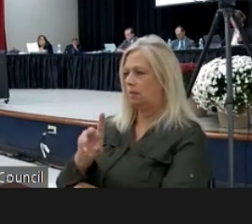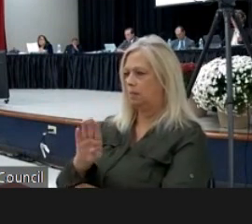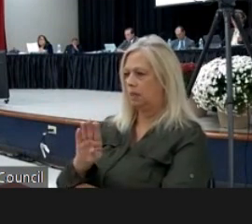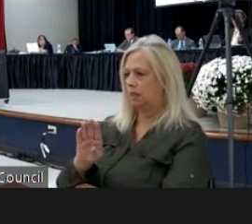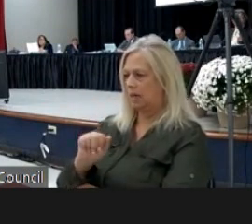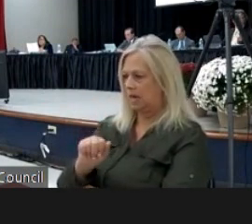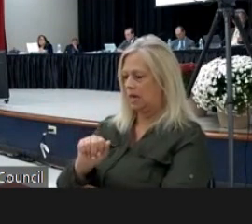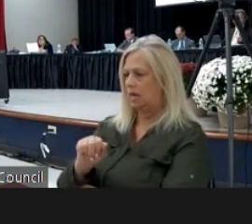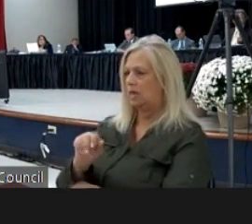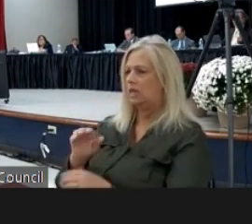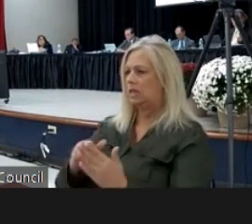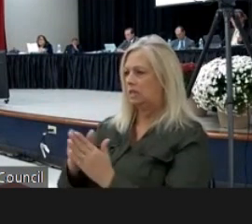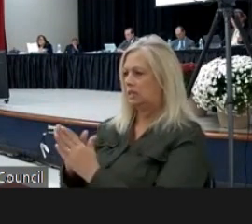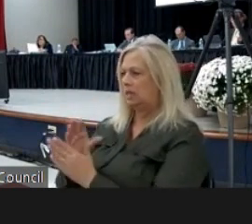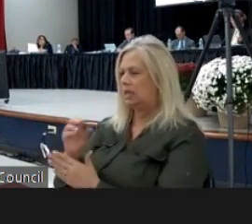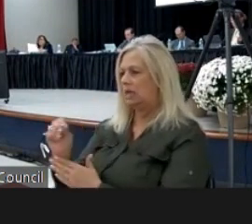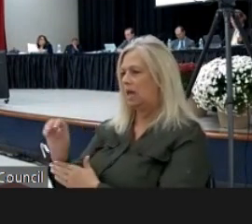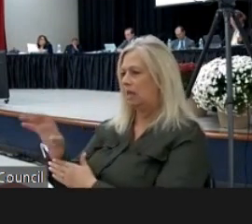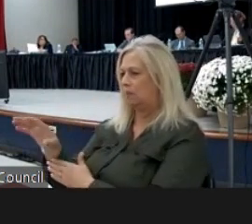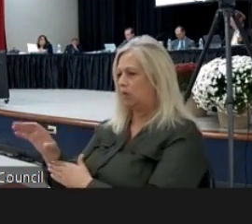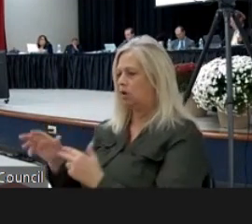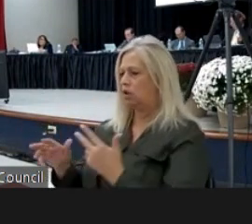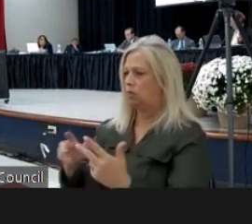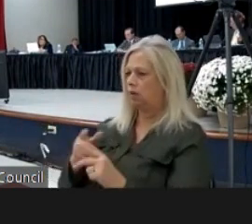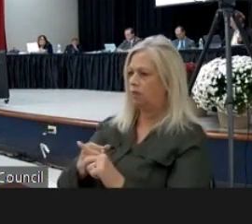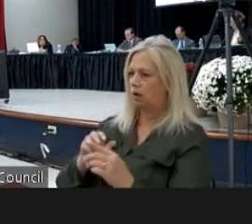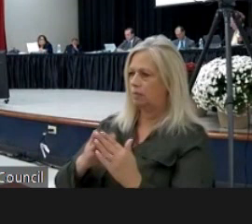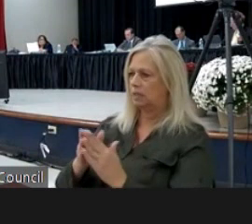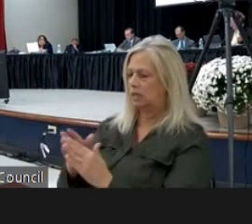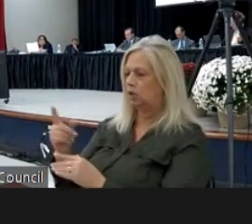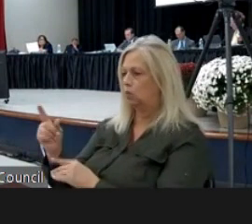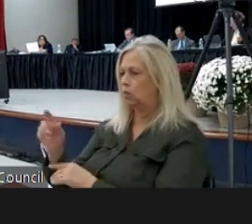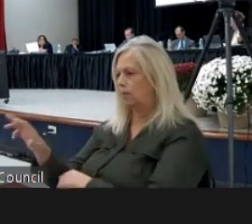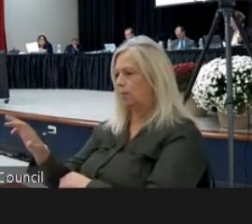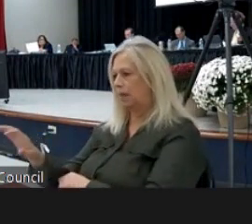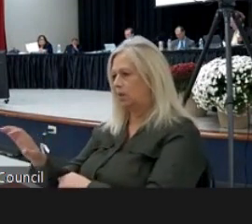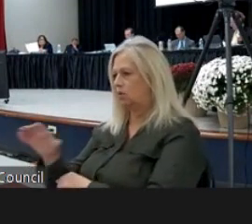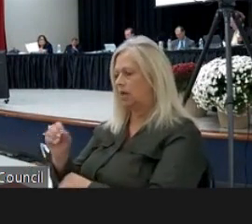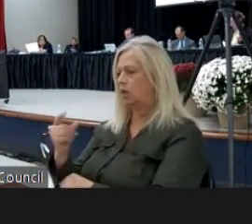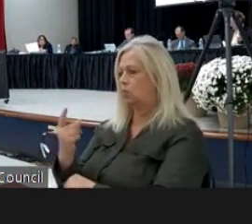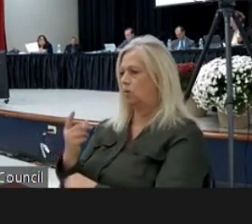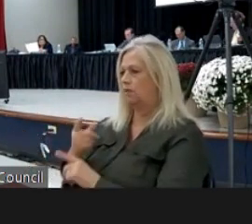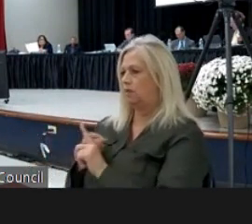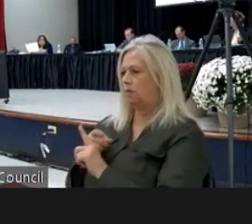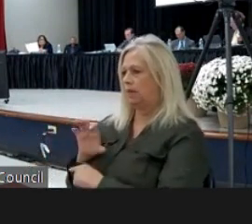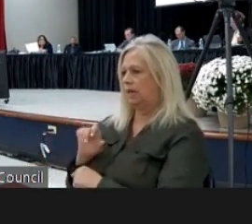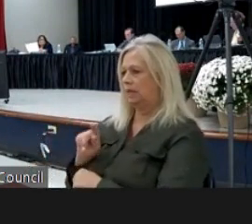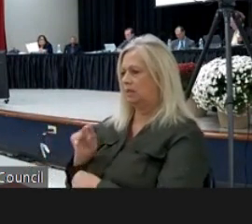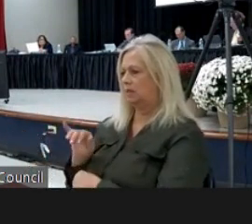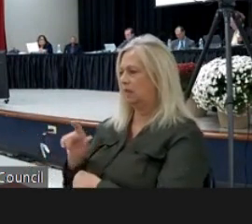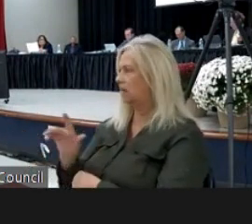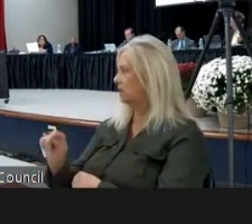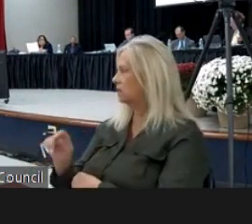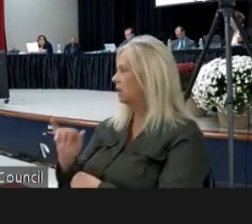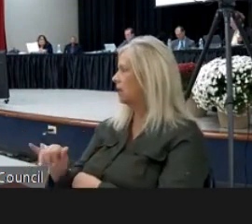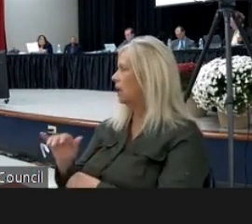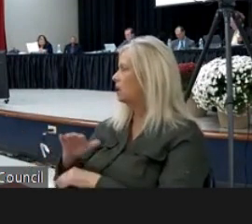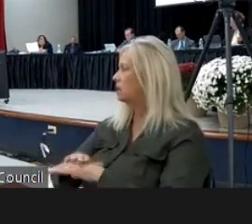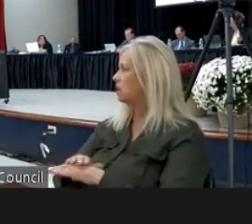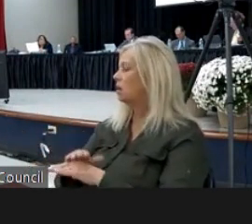that 3 from the city, 1 from Baylor. Have us, so we'll be working. And that's on your agenda tonight. First